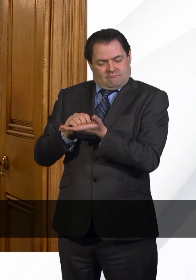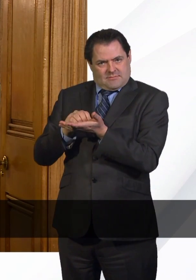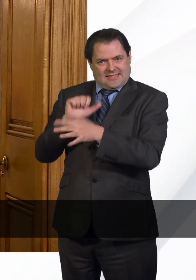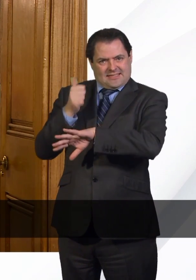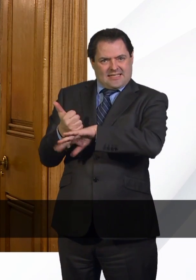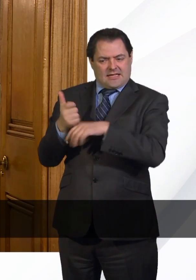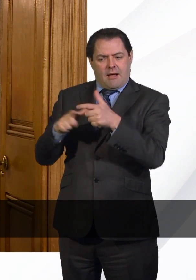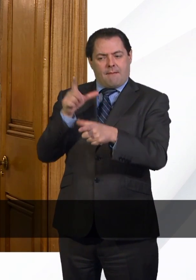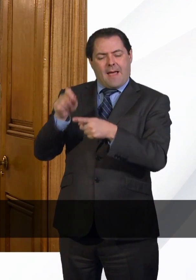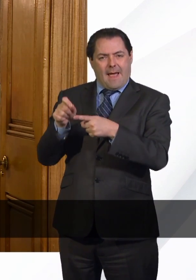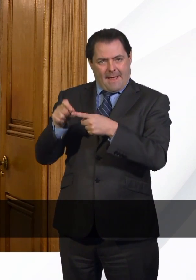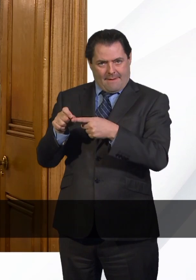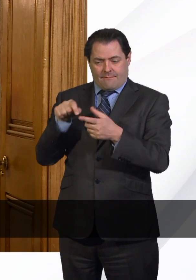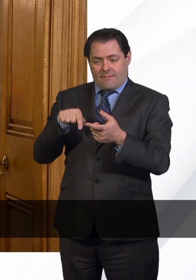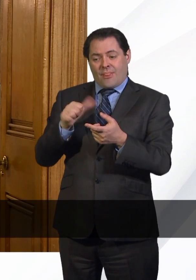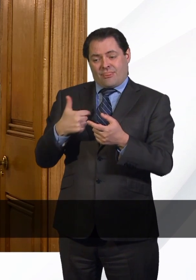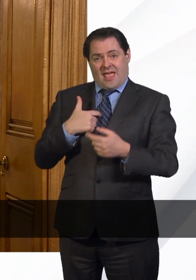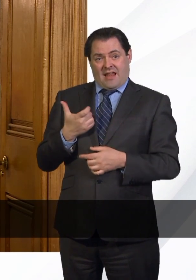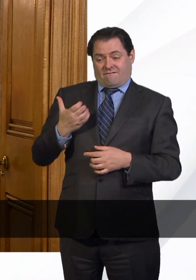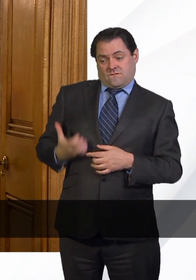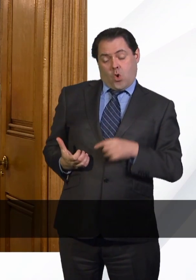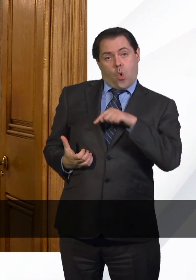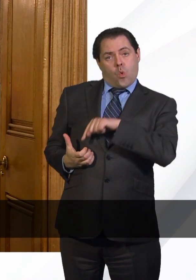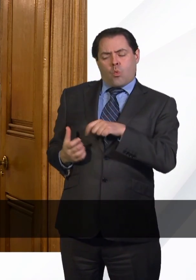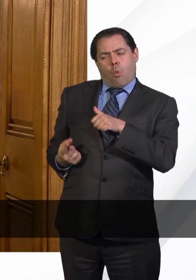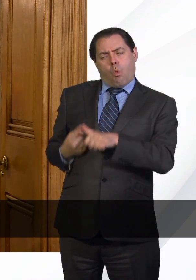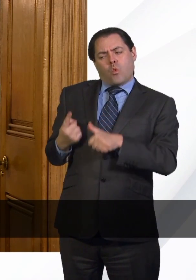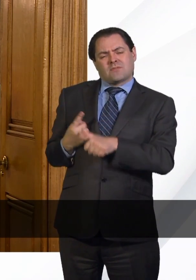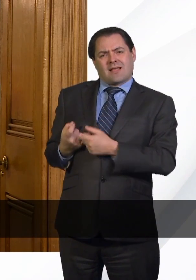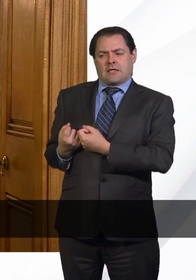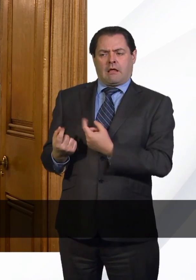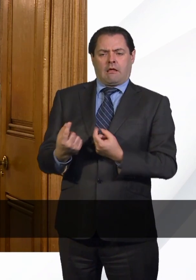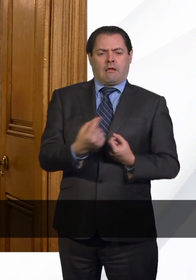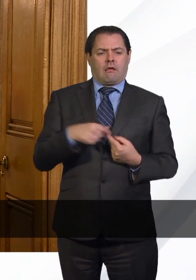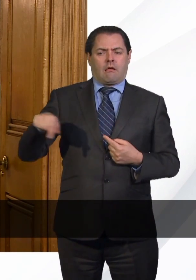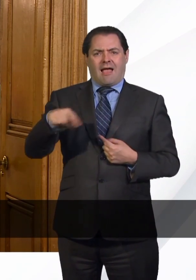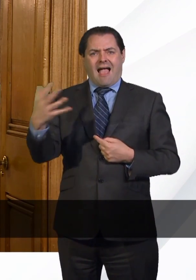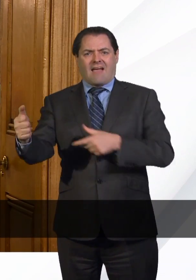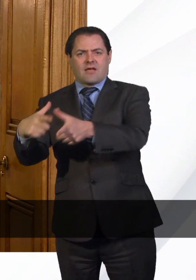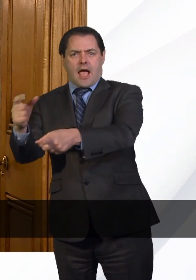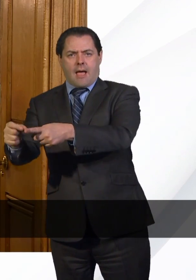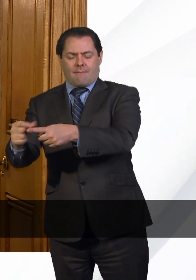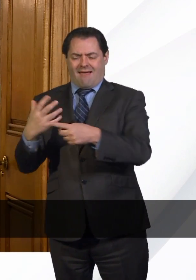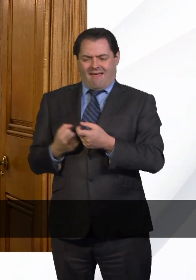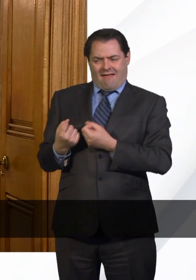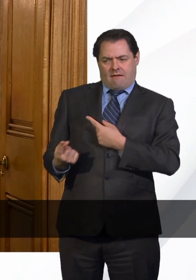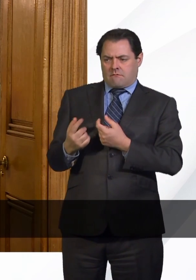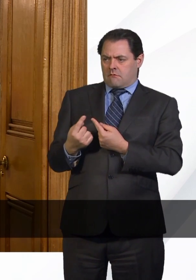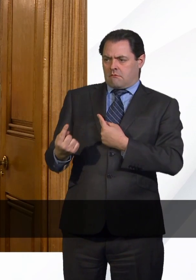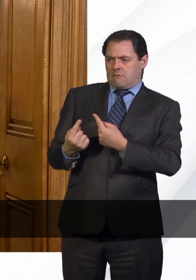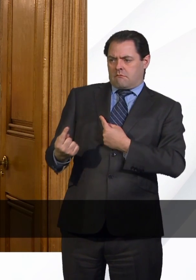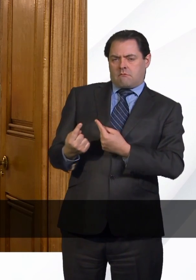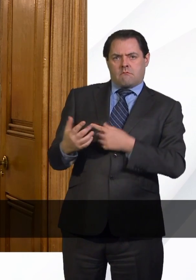it'll start logging the distance between your phone and other phones with an app nearby. It's been designed with a form of Bluetooth